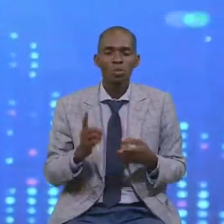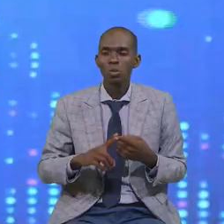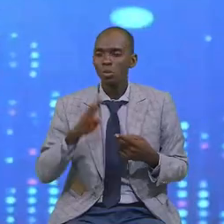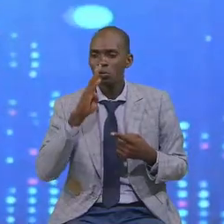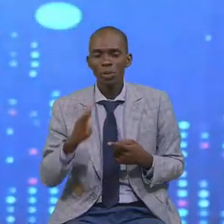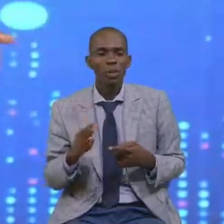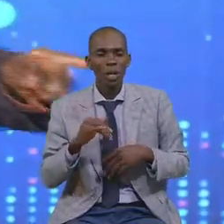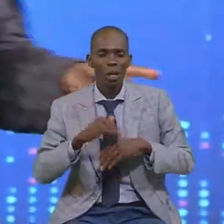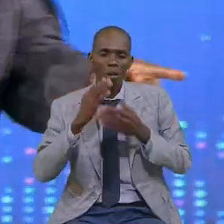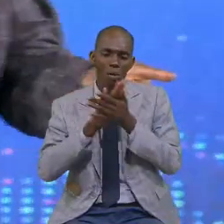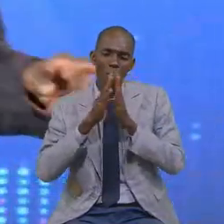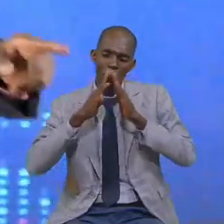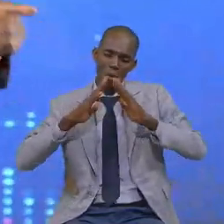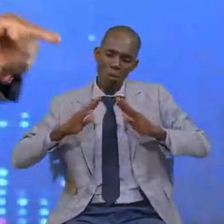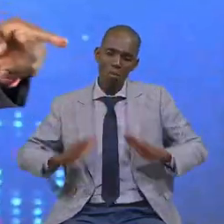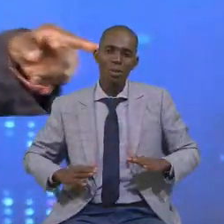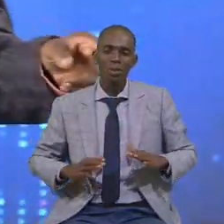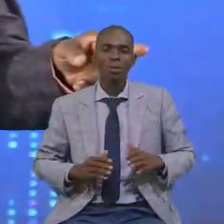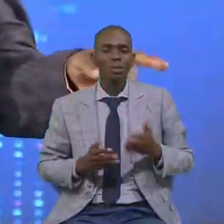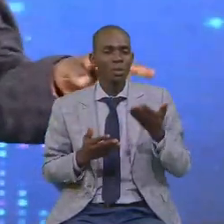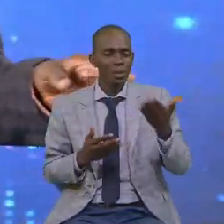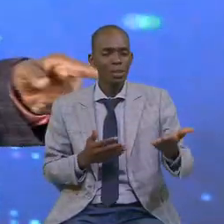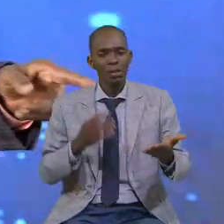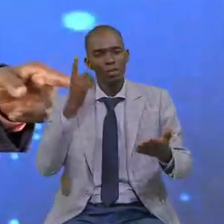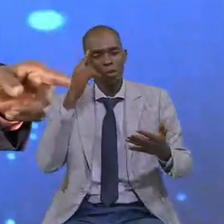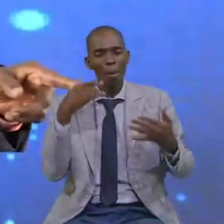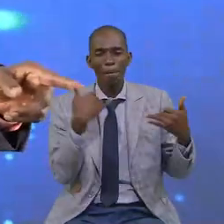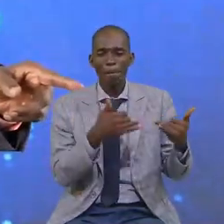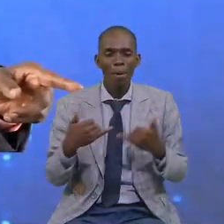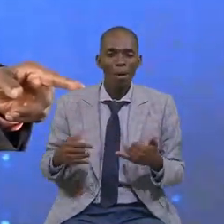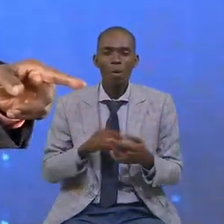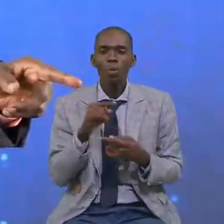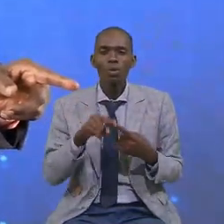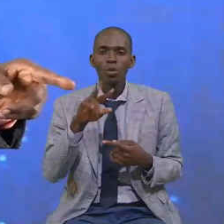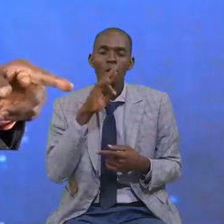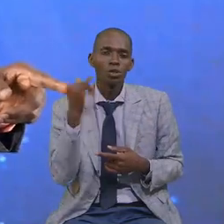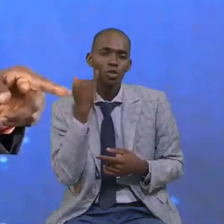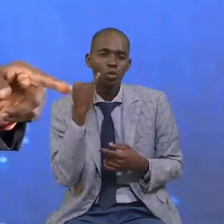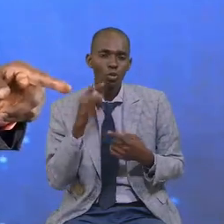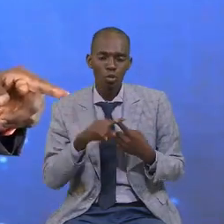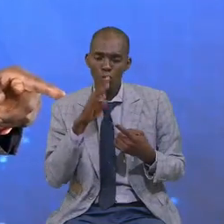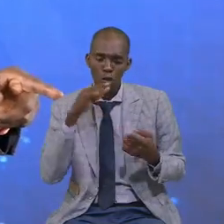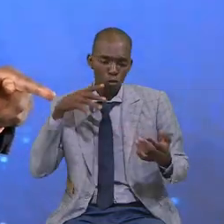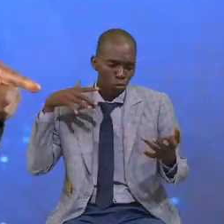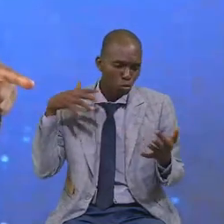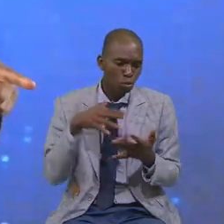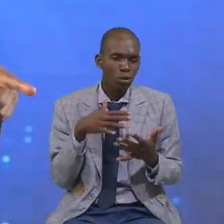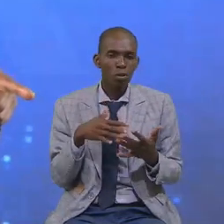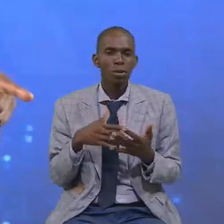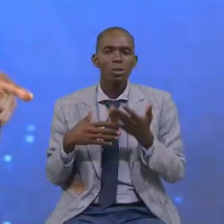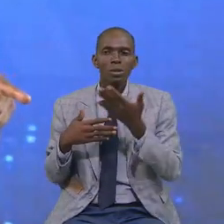available for play when you should be studying, when you should be